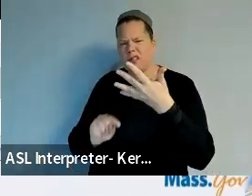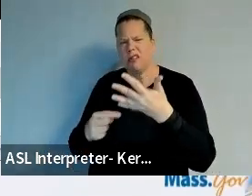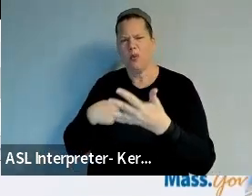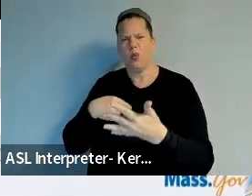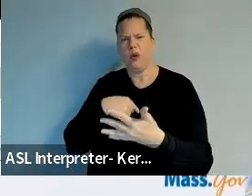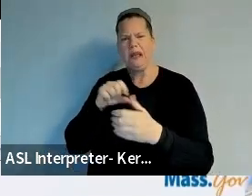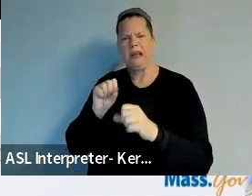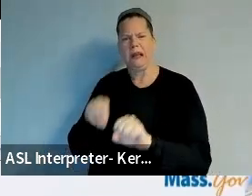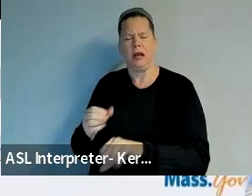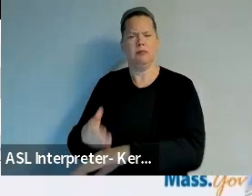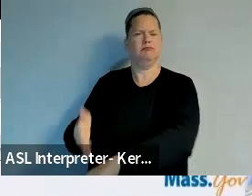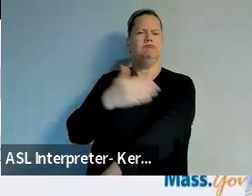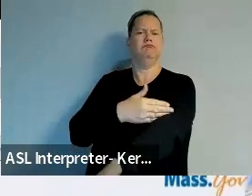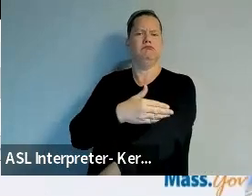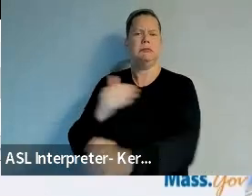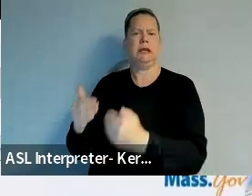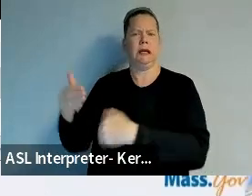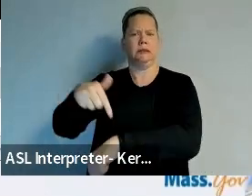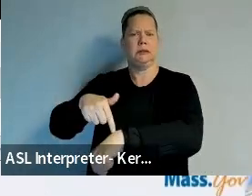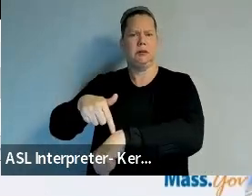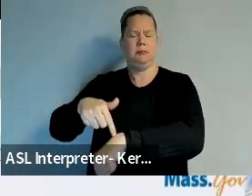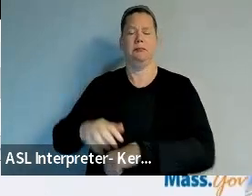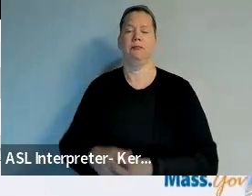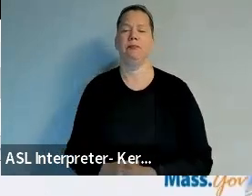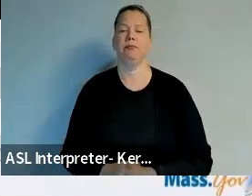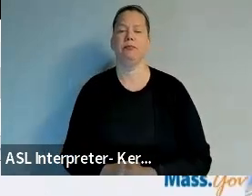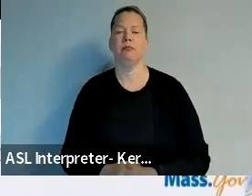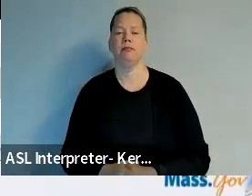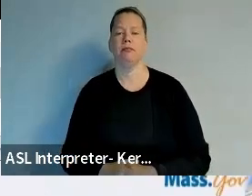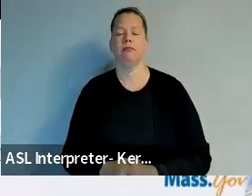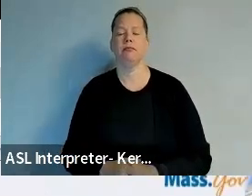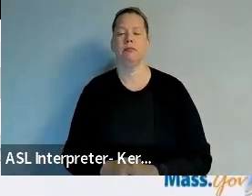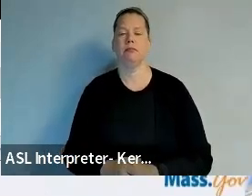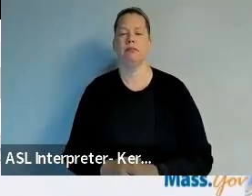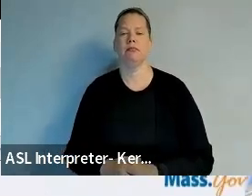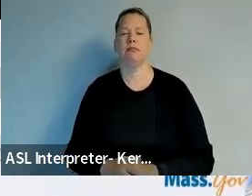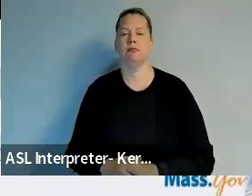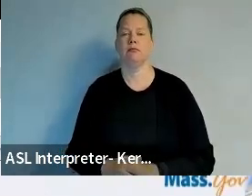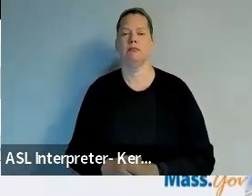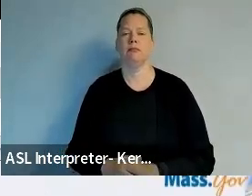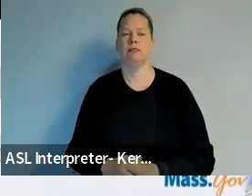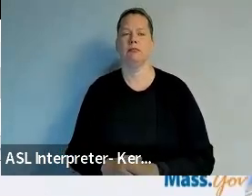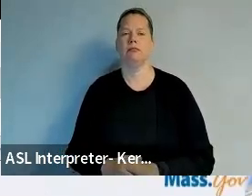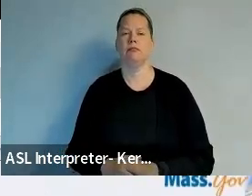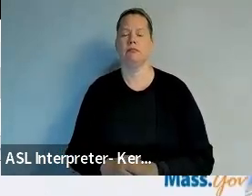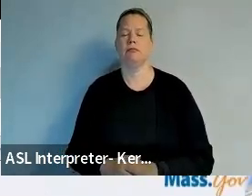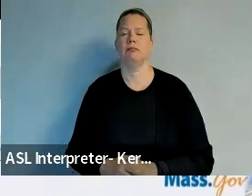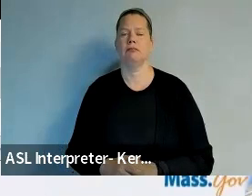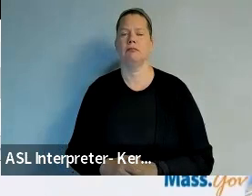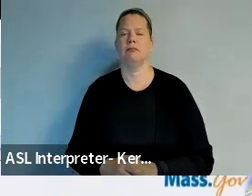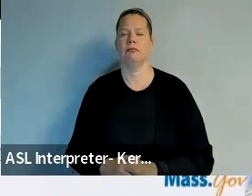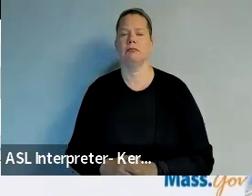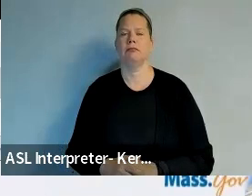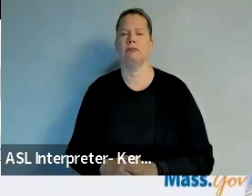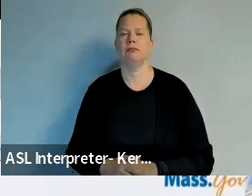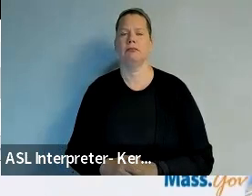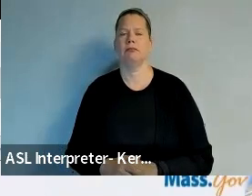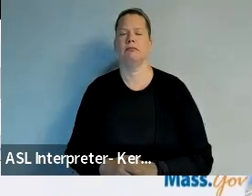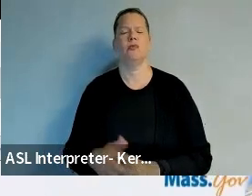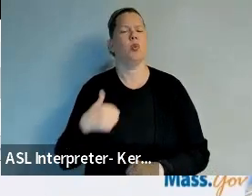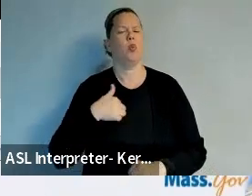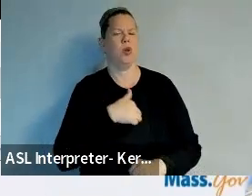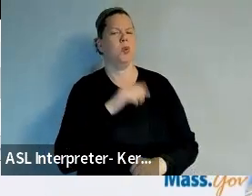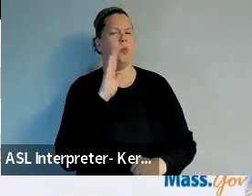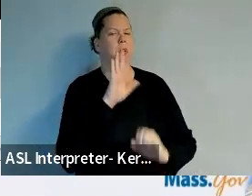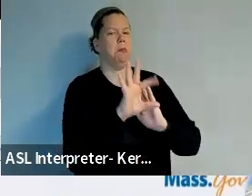In our case, we will say that the restraint covered all procedures and protocols and select